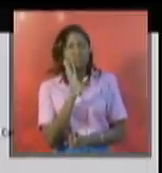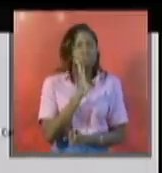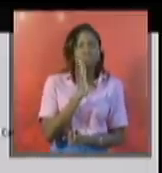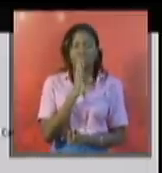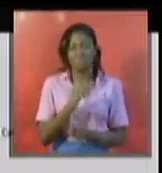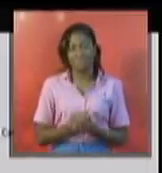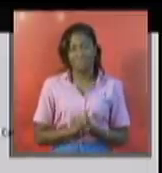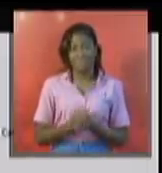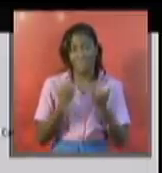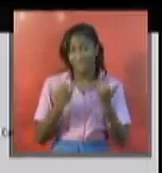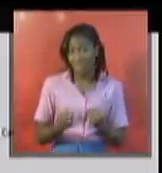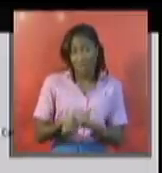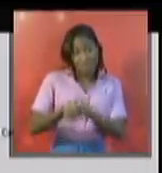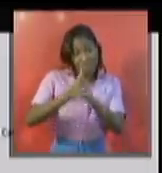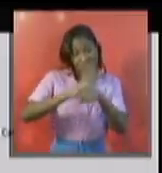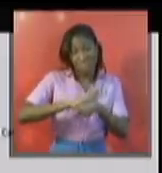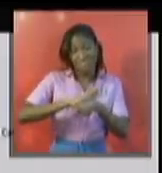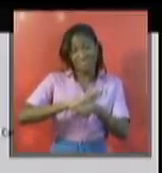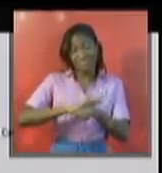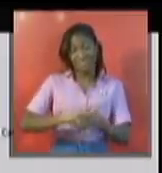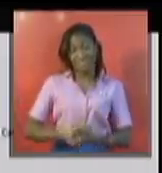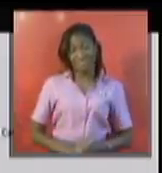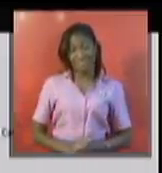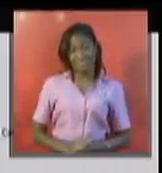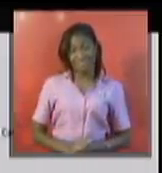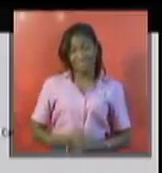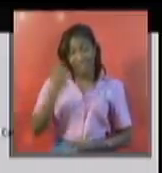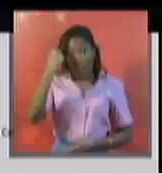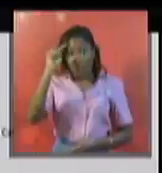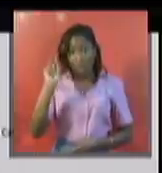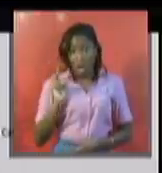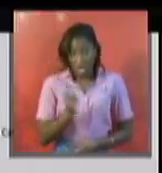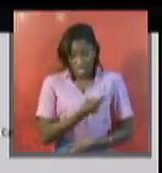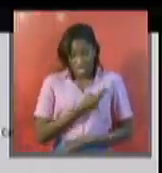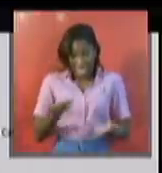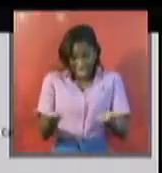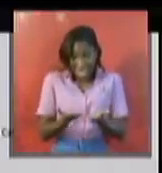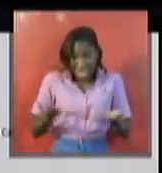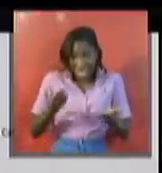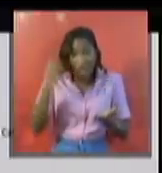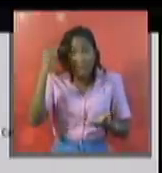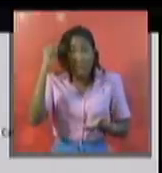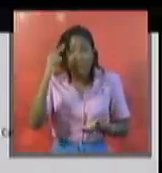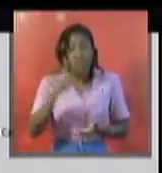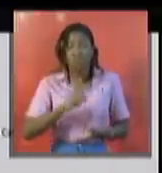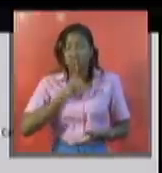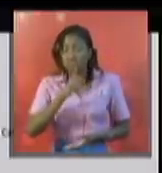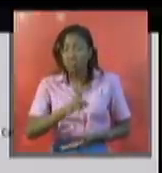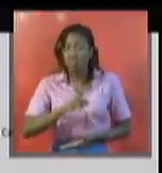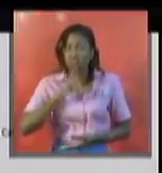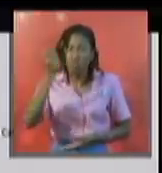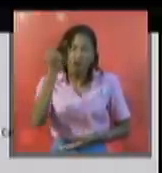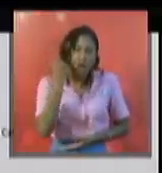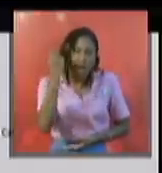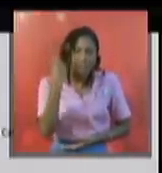coronavirus. Ladies and gentlemen, for us to really get a handle on